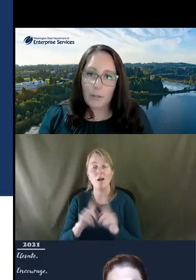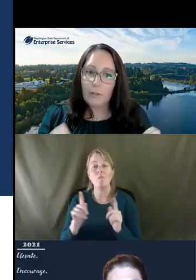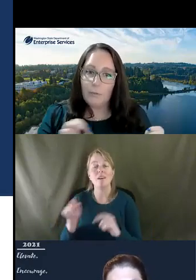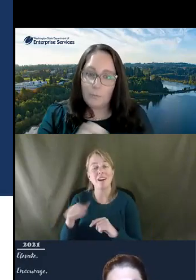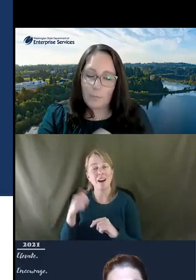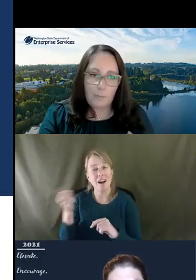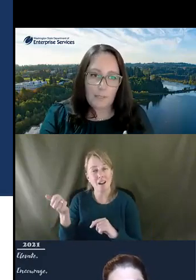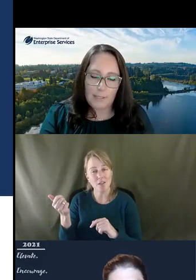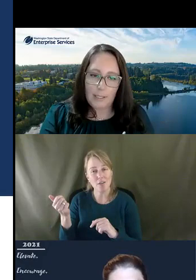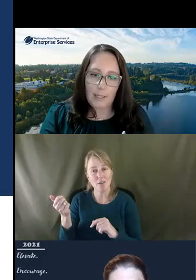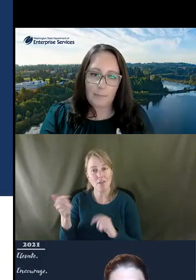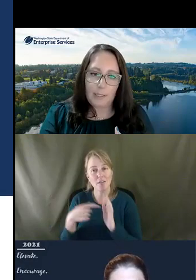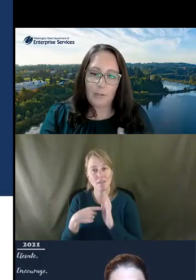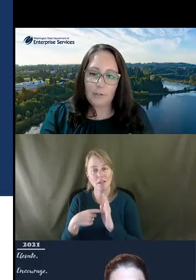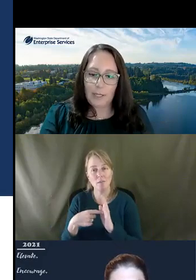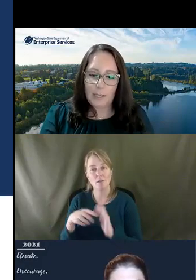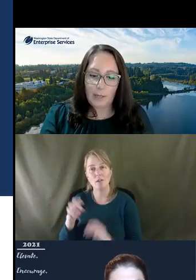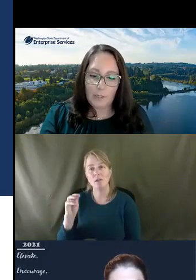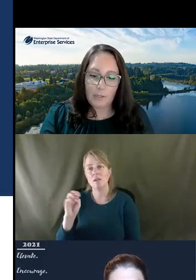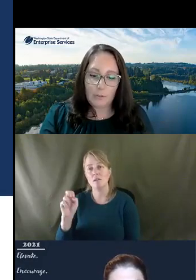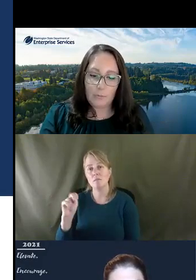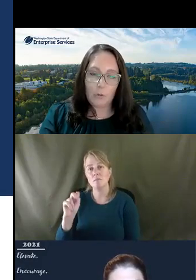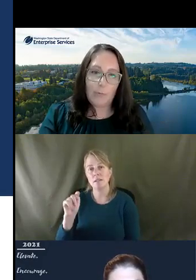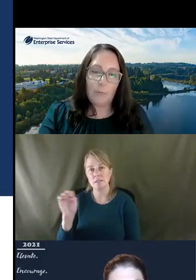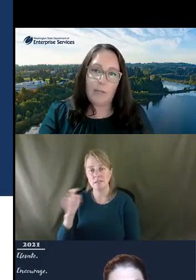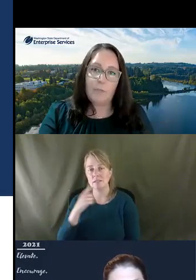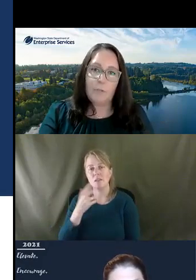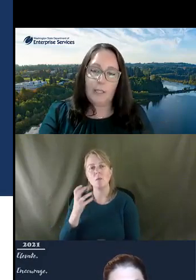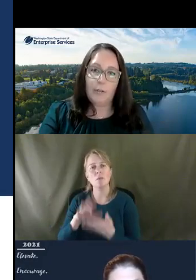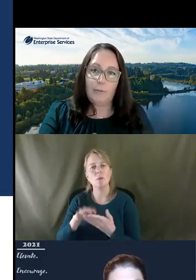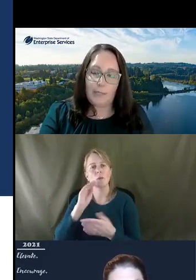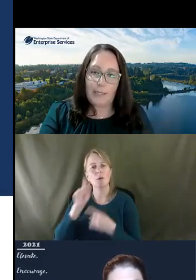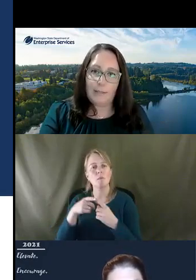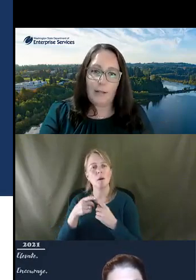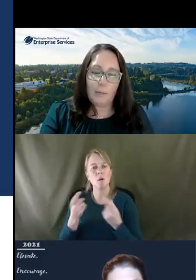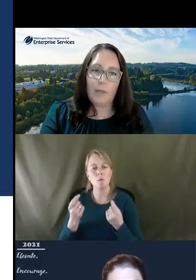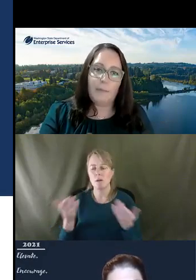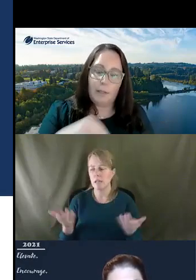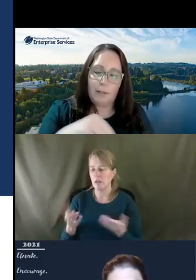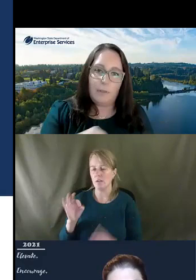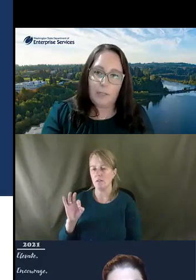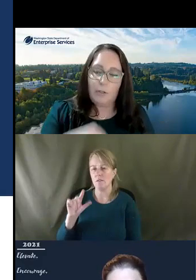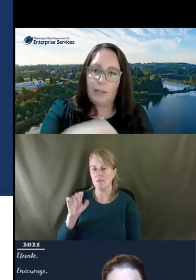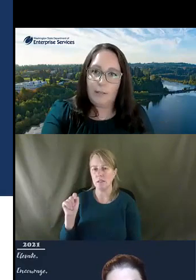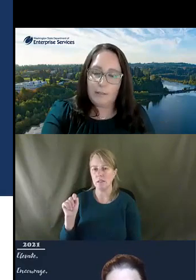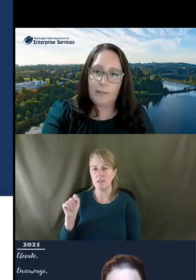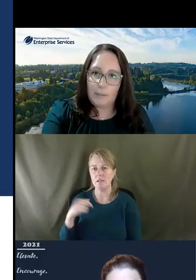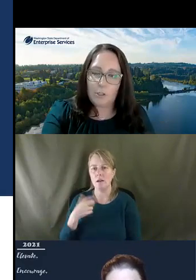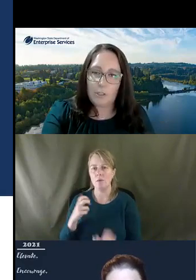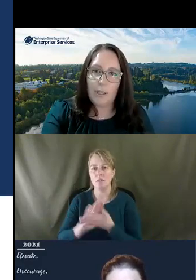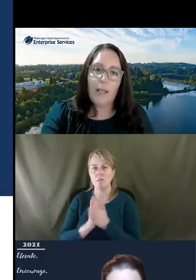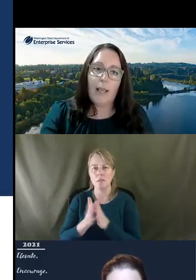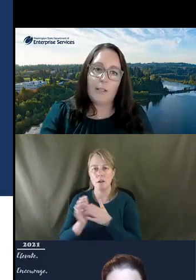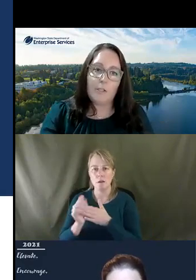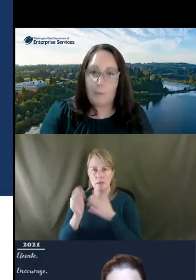another mentee applicant who said, I want to learn more about what I'm doing here in Fleet. I want to become a leader in this